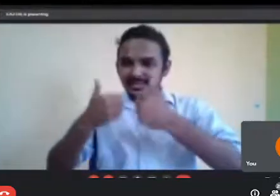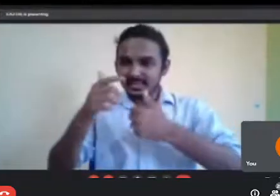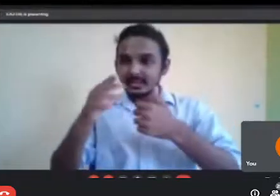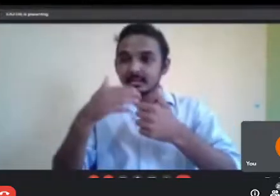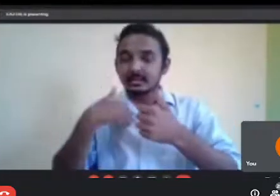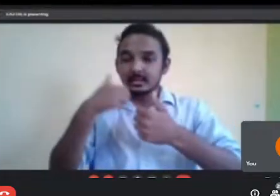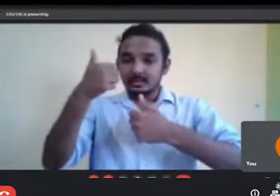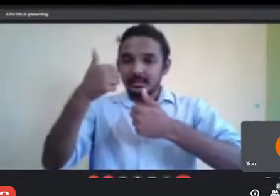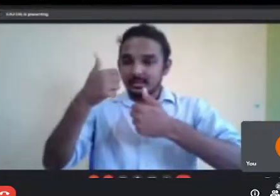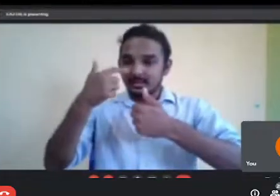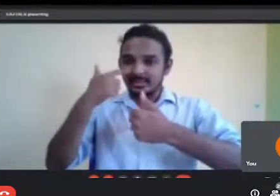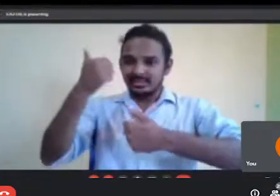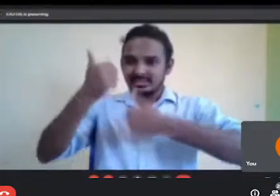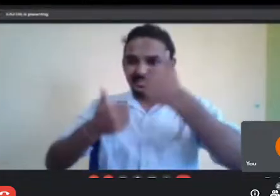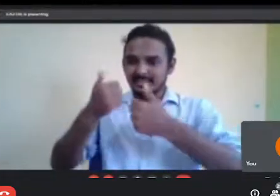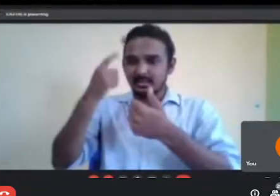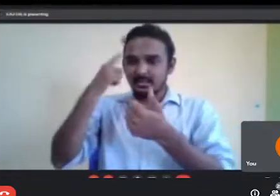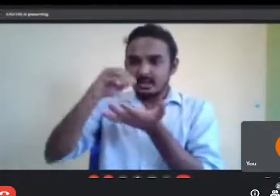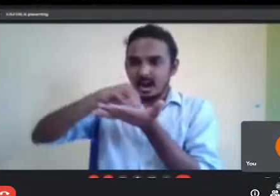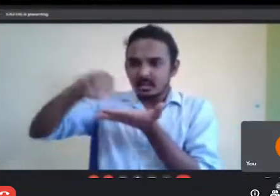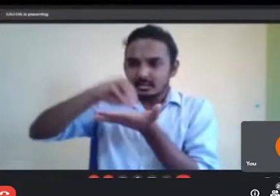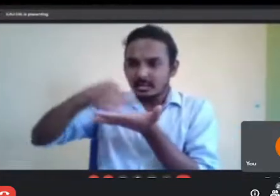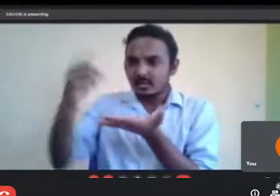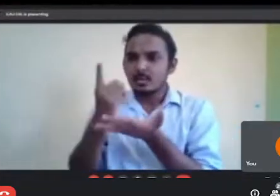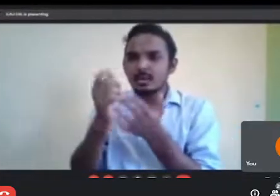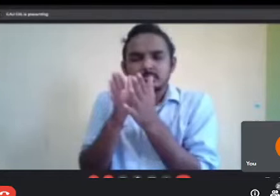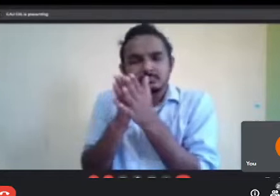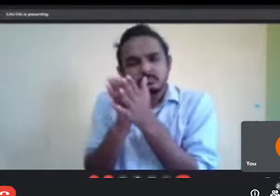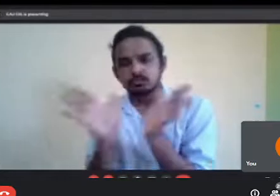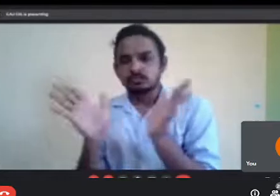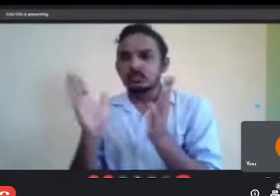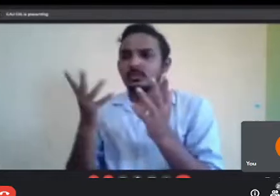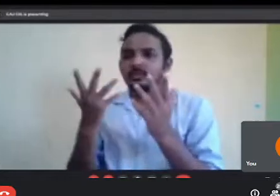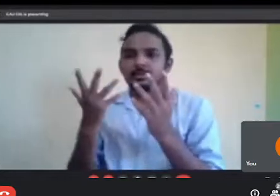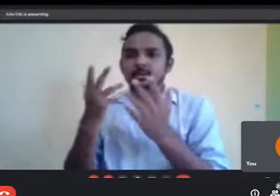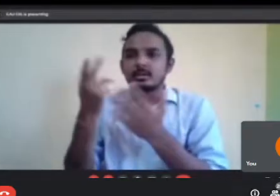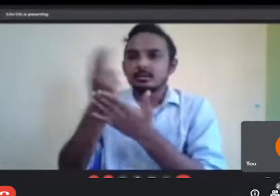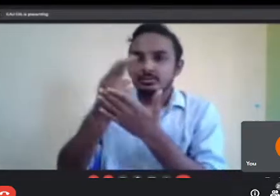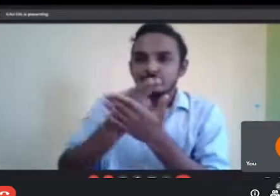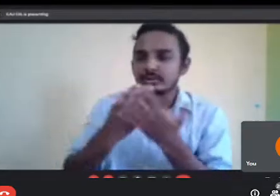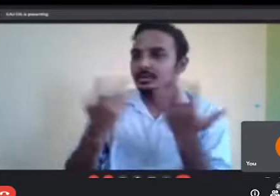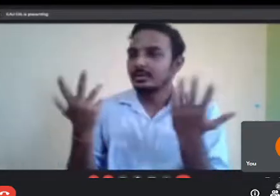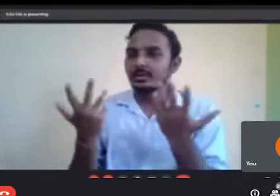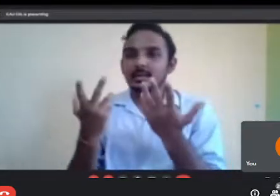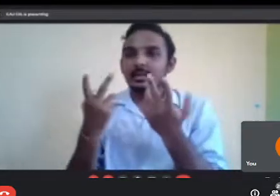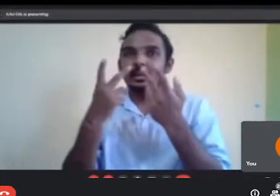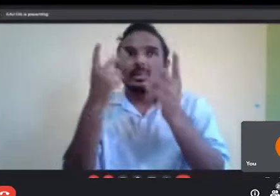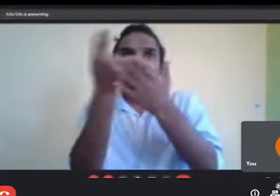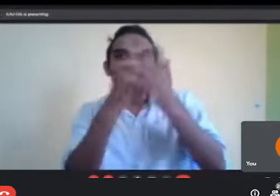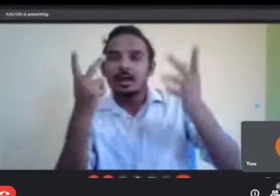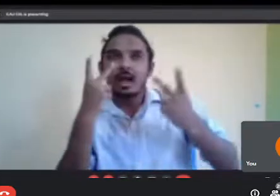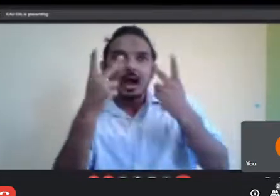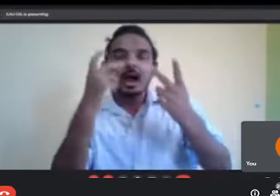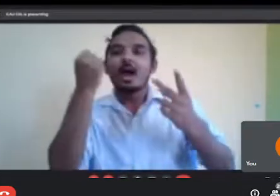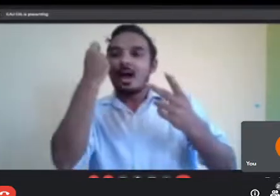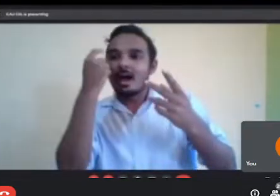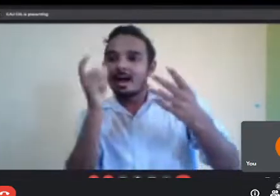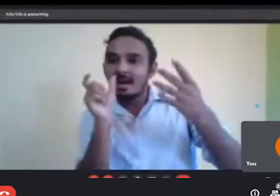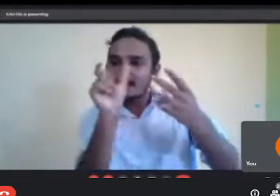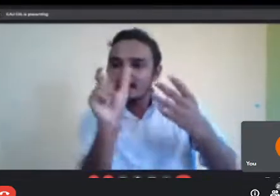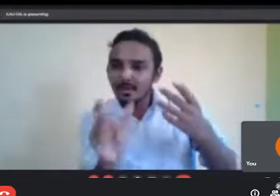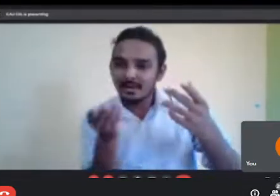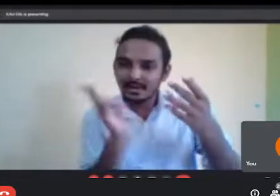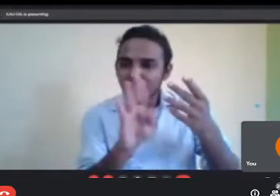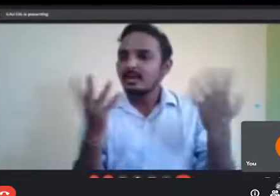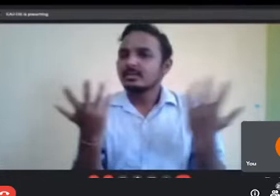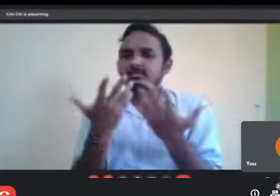The procedures which we used for testing were through multi-literacies tasks, which were meaningful